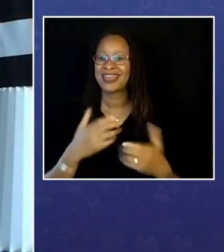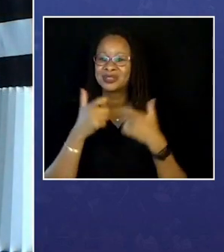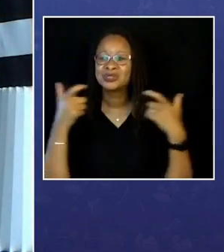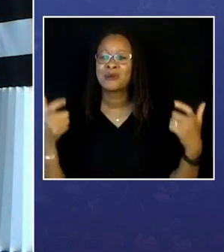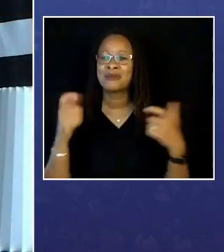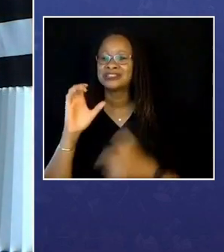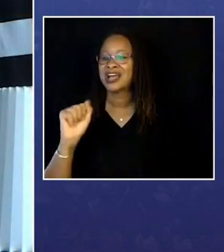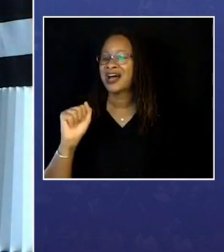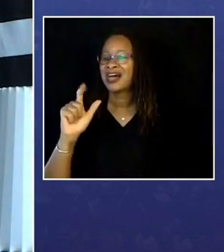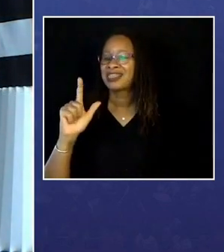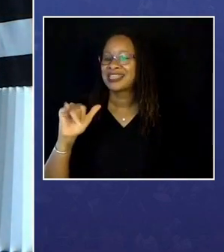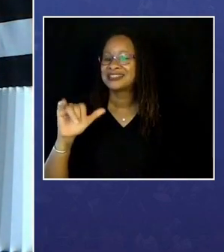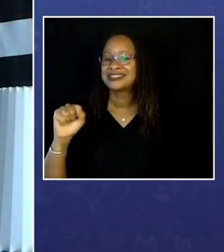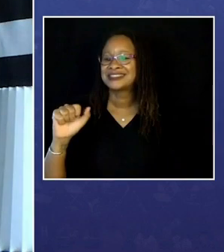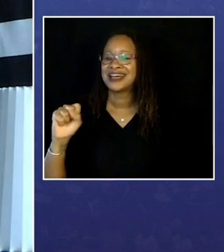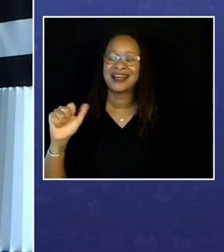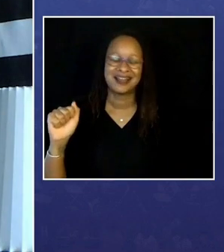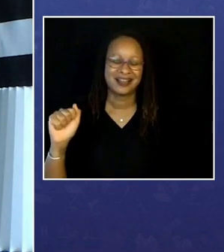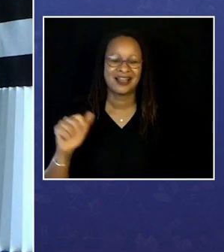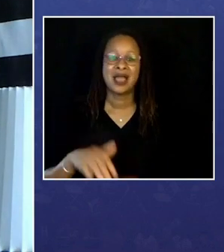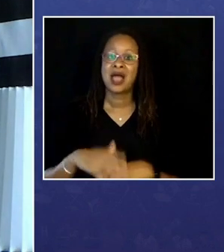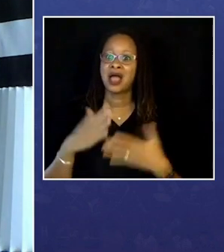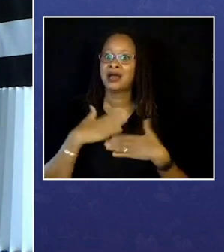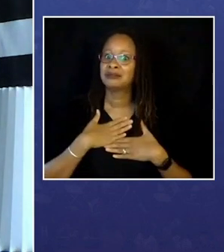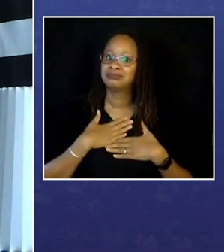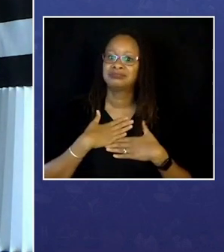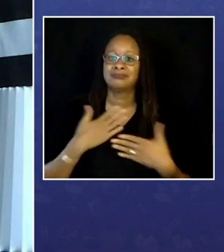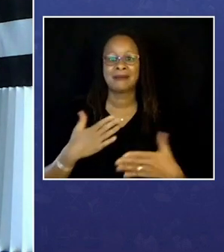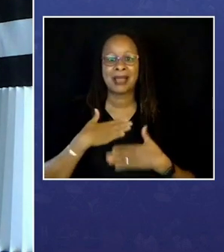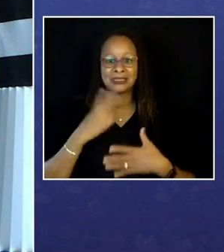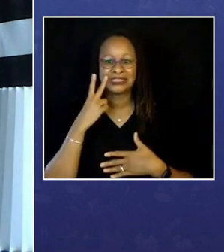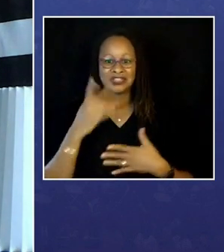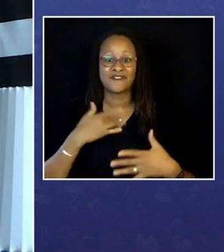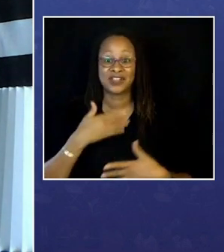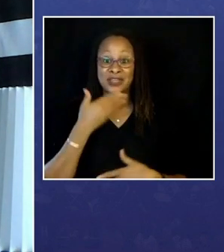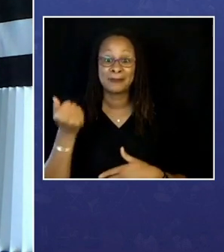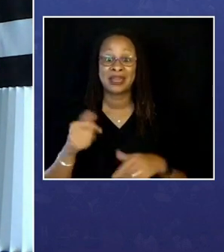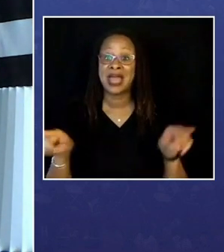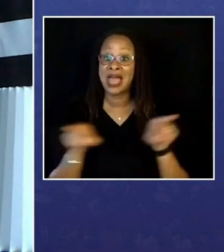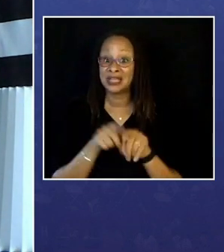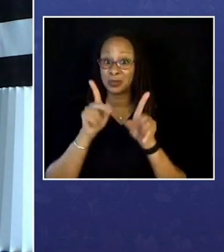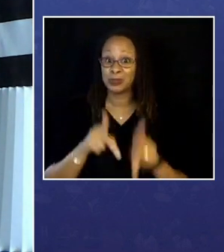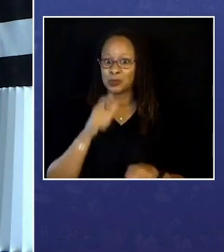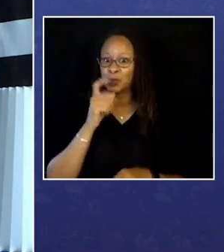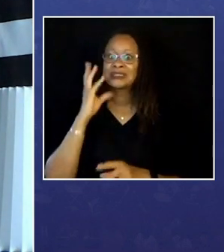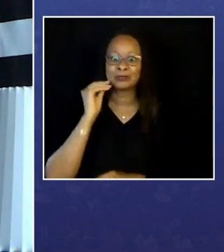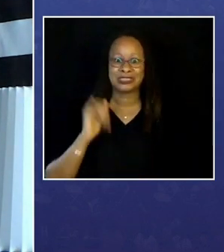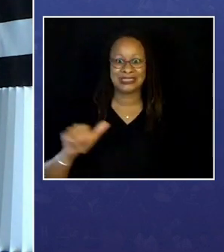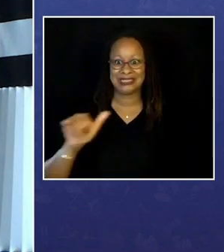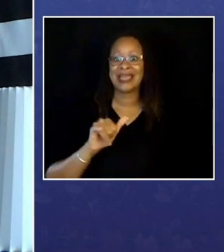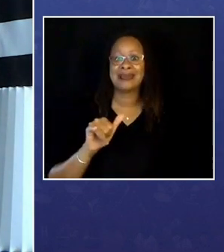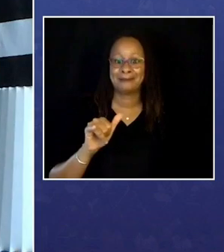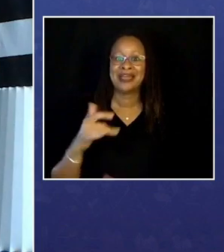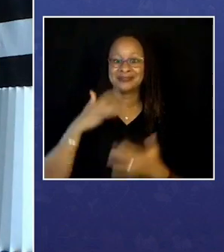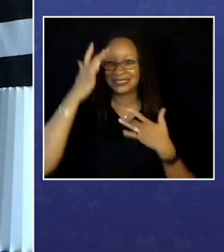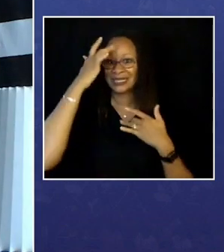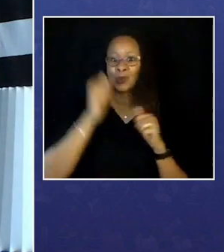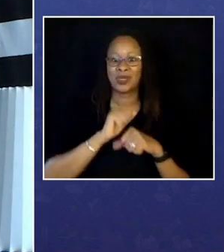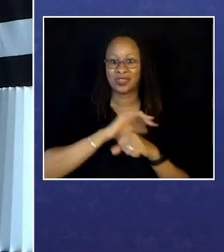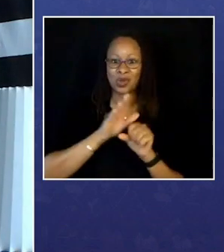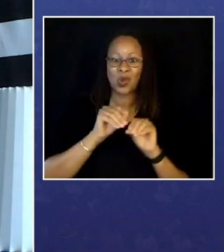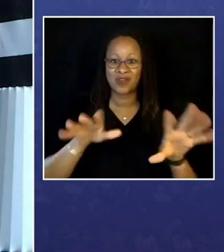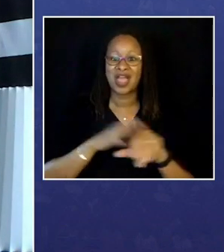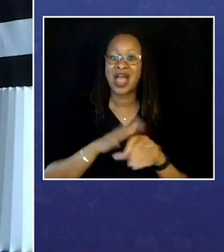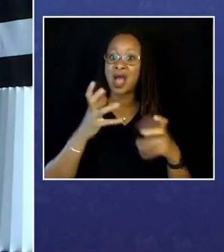so much, Alyssa. I am so relieved to see that you're feeling better. As someone who also had COVID-19, I want to join